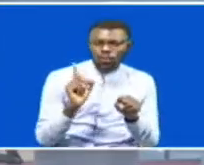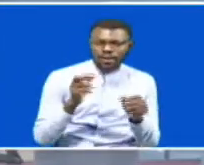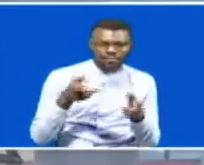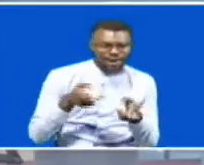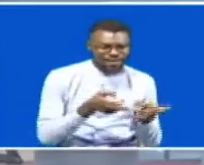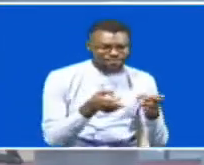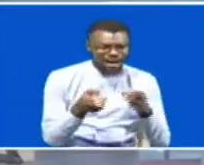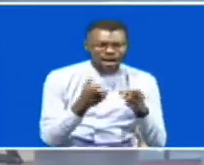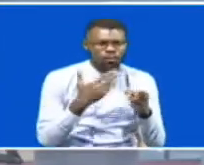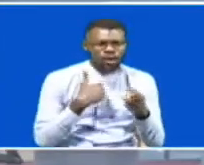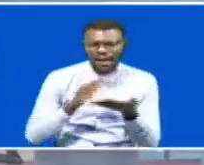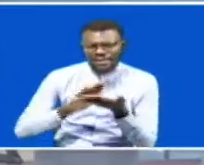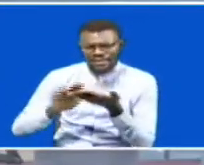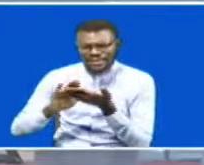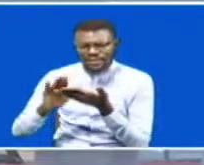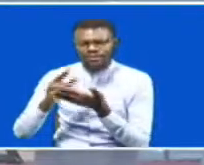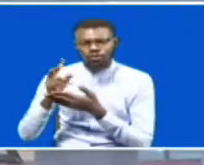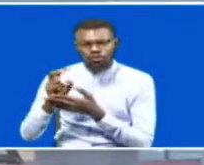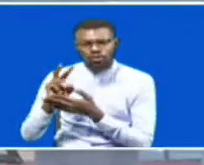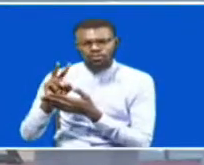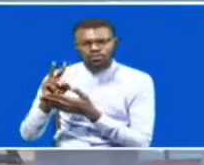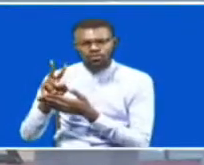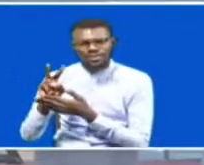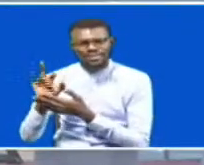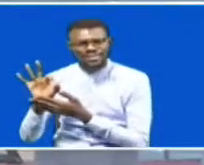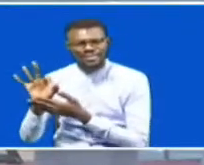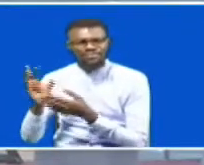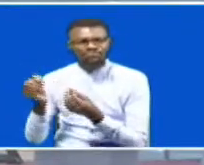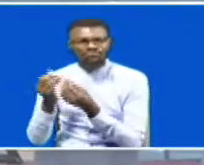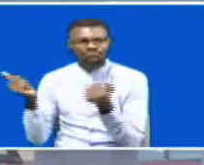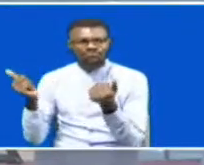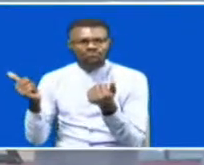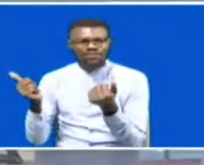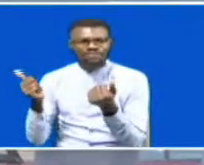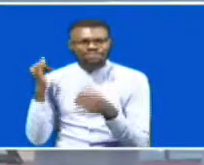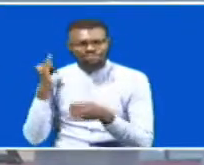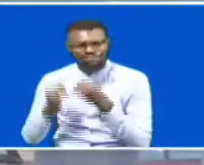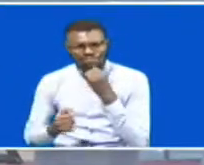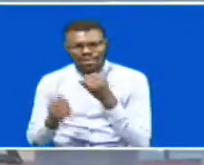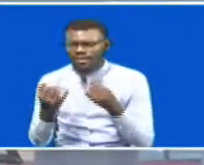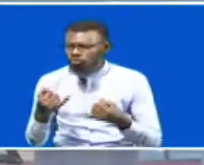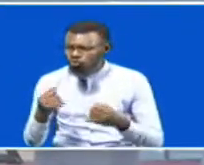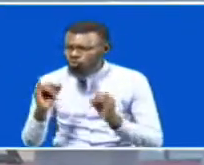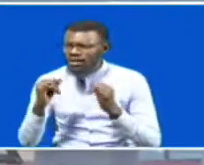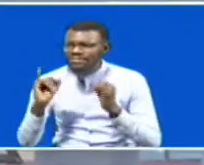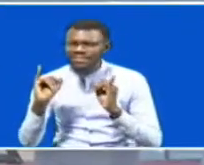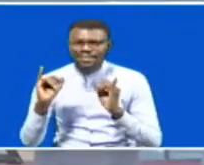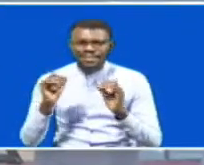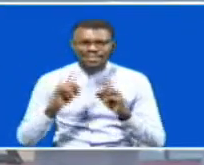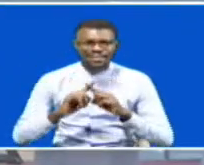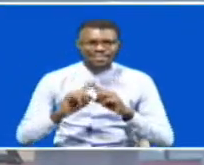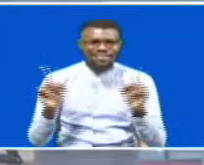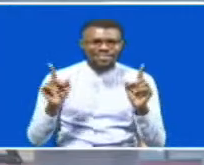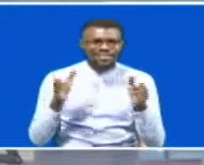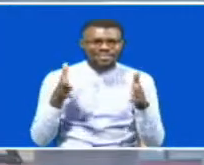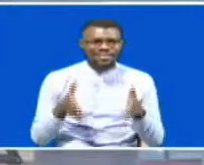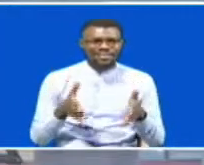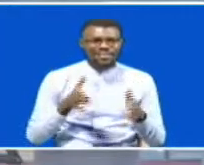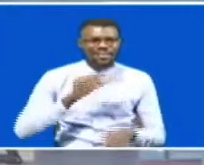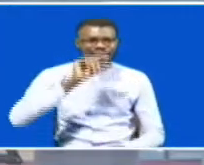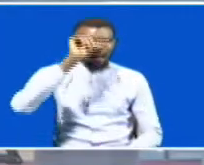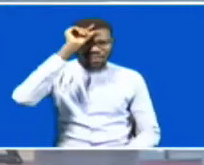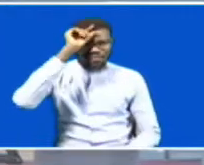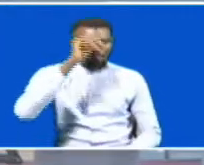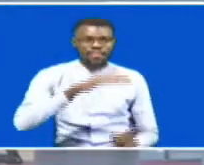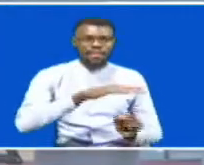by December 2023. Despite previous attempts to restore the county's water bodies hitting a snag, the government through